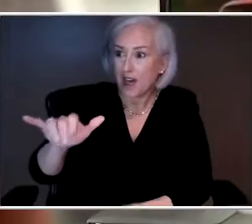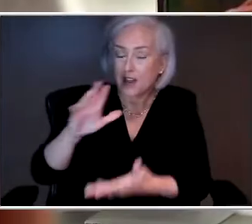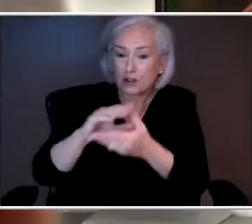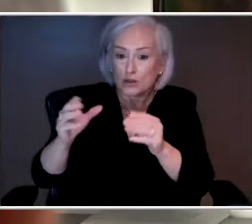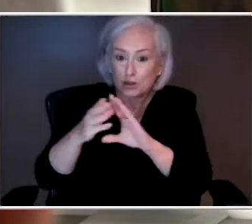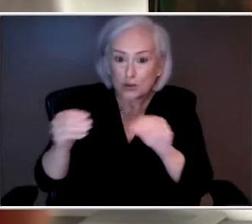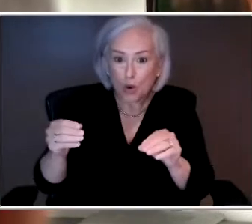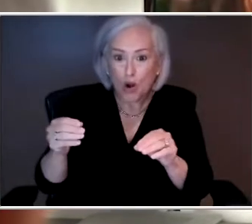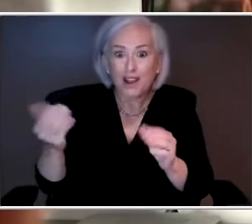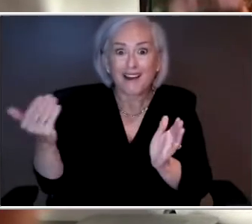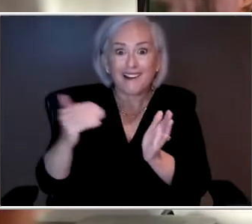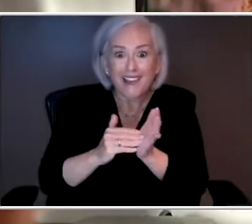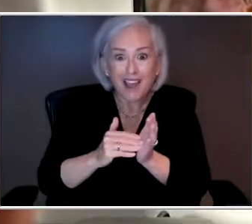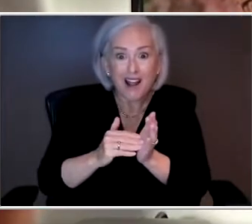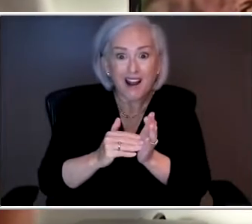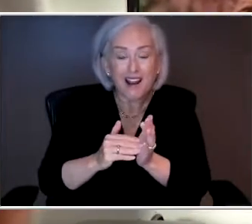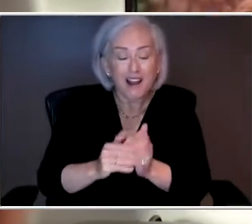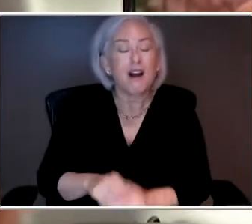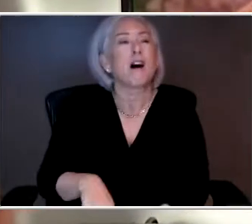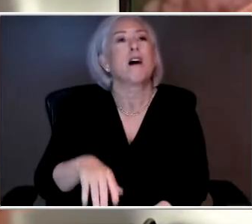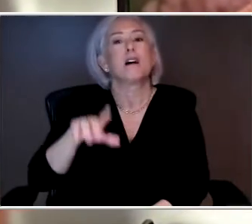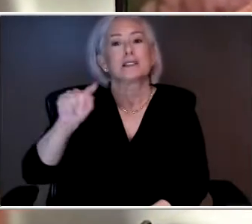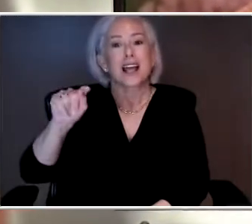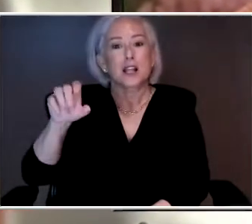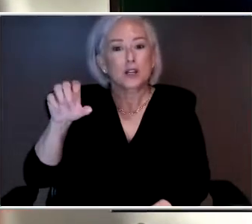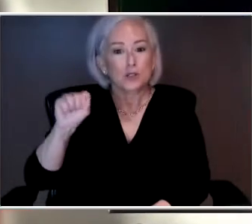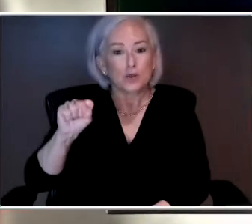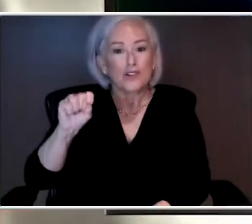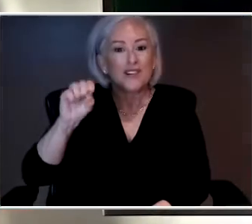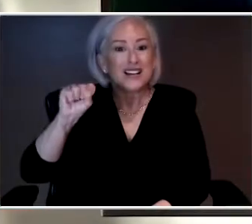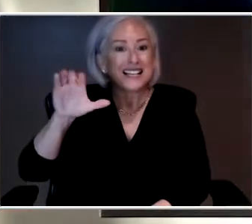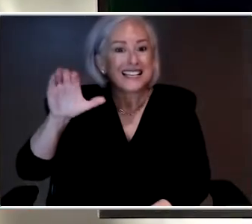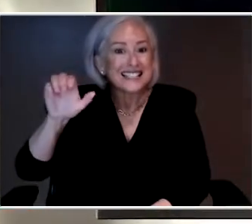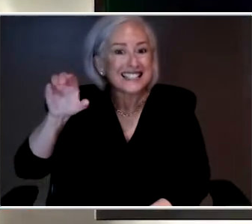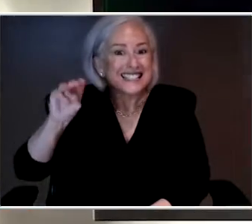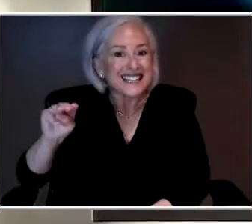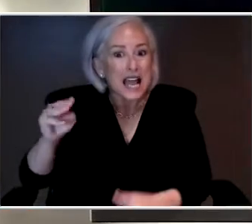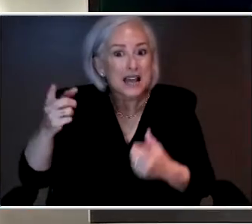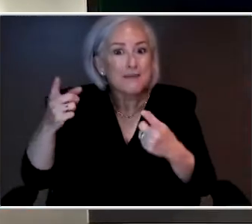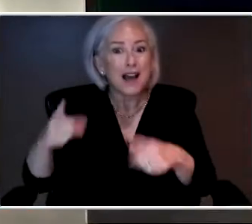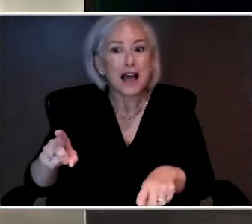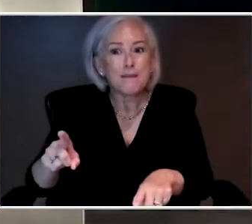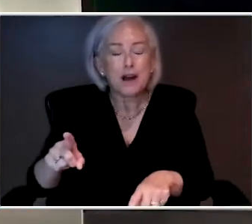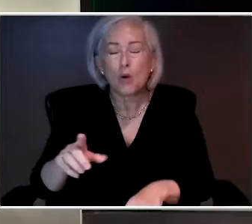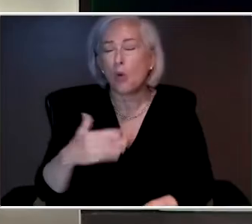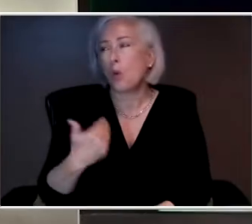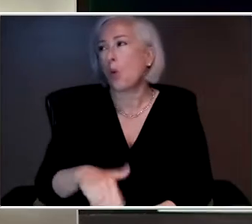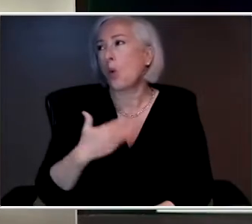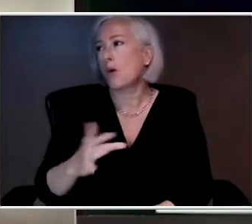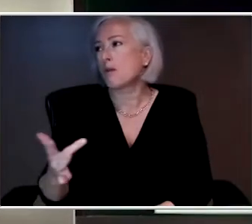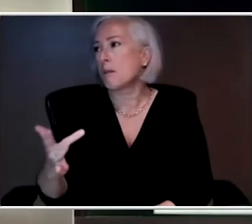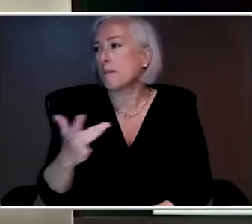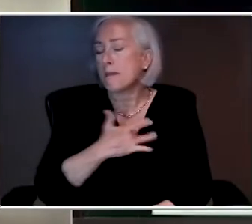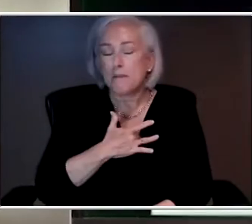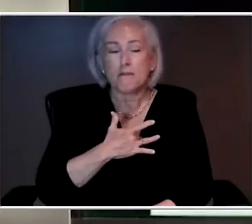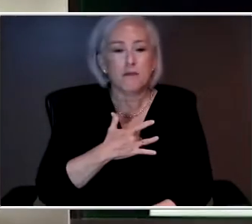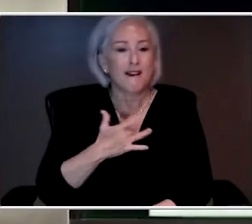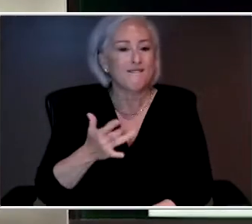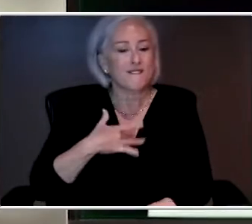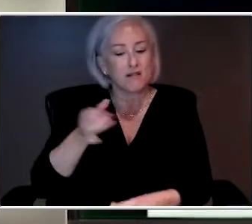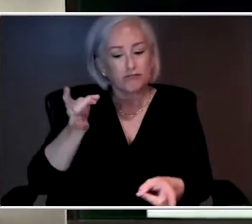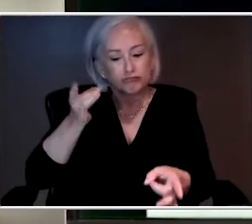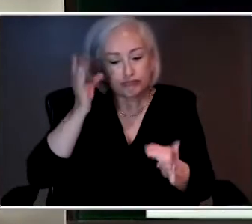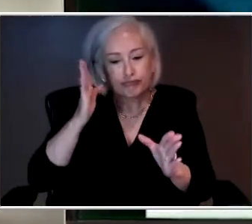amazing artist. The news hit him hard. With one click, the Weimerslags had fallen victim to a scammer. We found some tickets